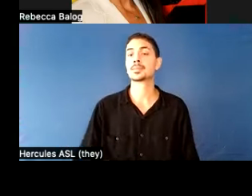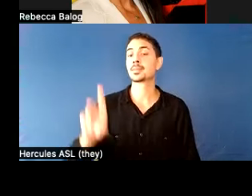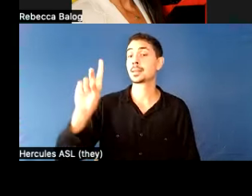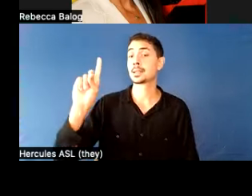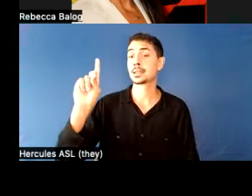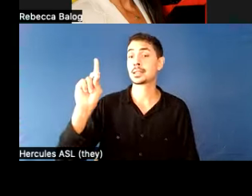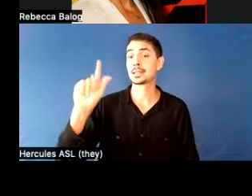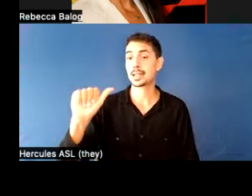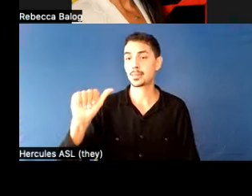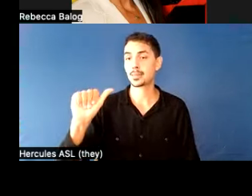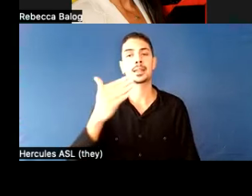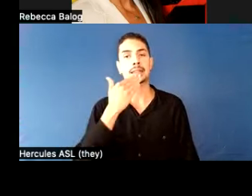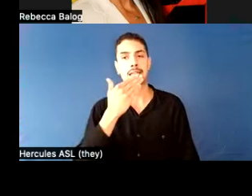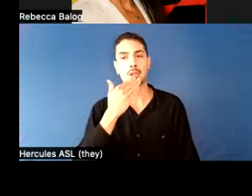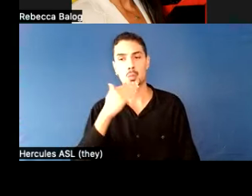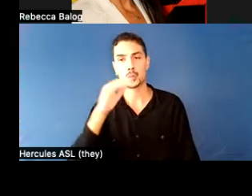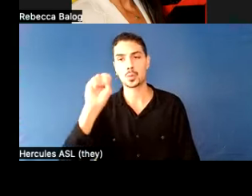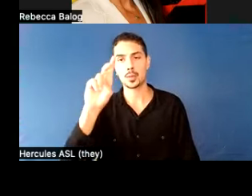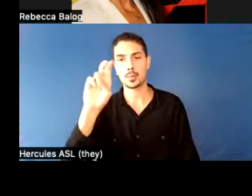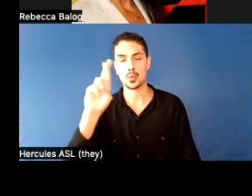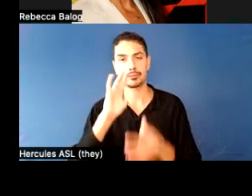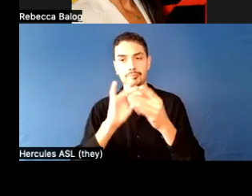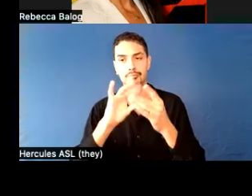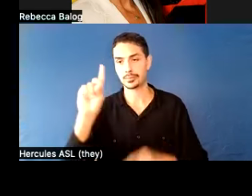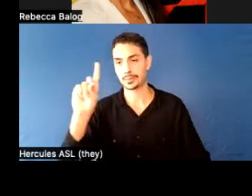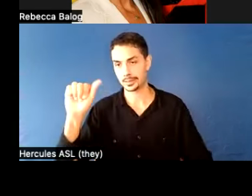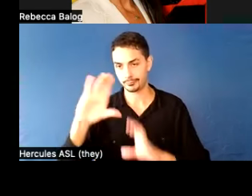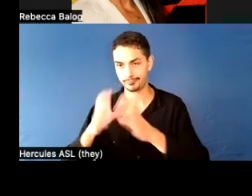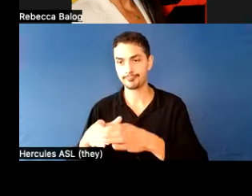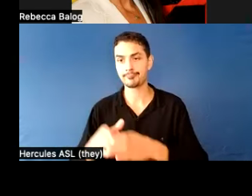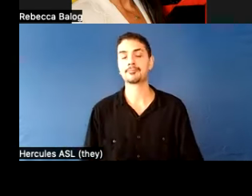thank you so much for saying that. It's very true.